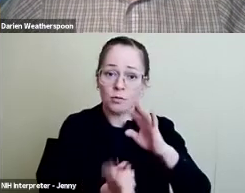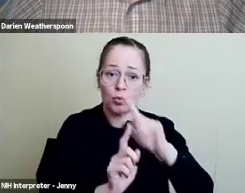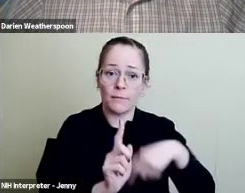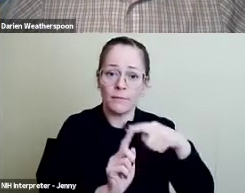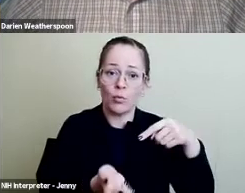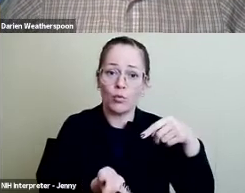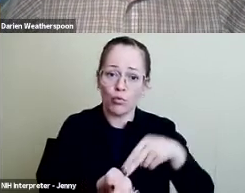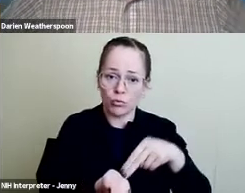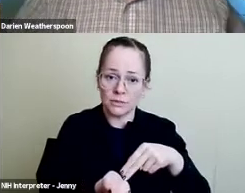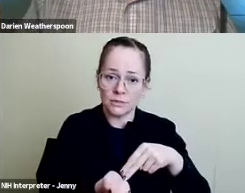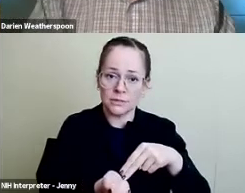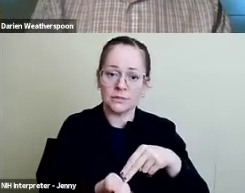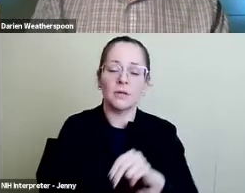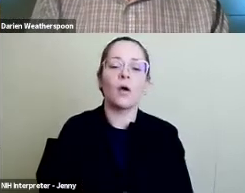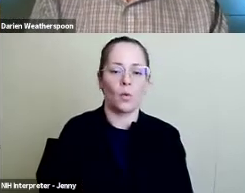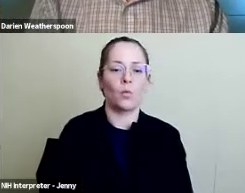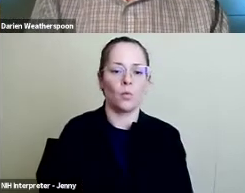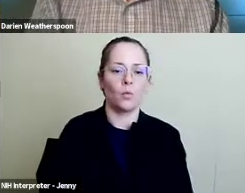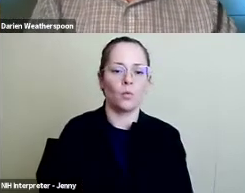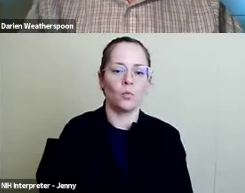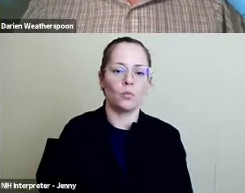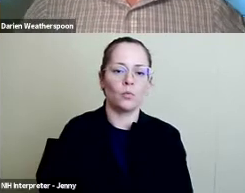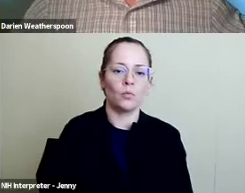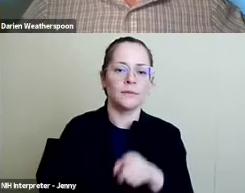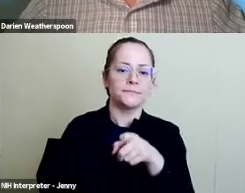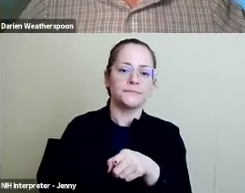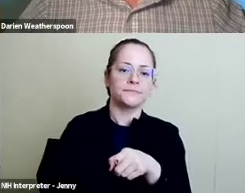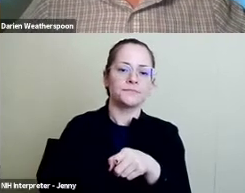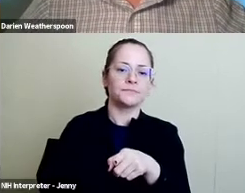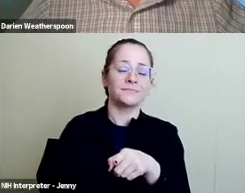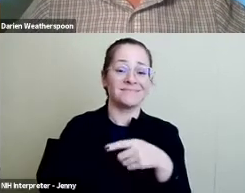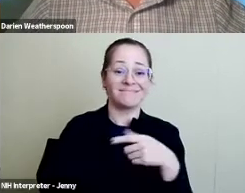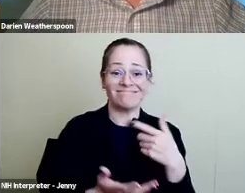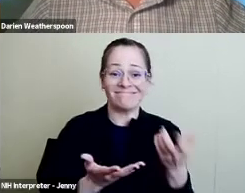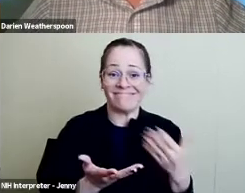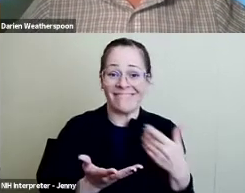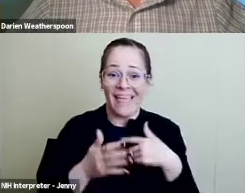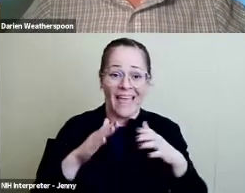Yes. So, you know, I haven't seen a lot of,